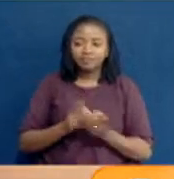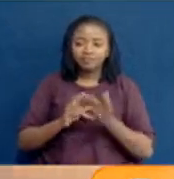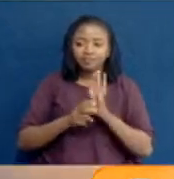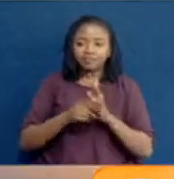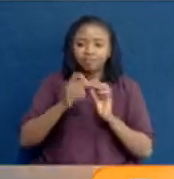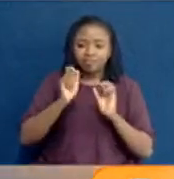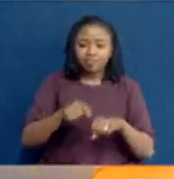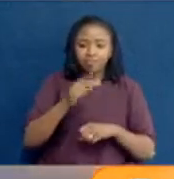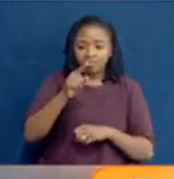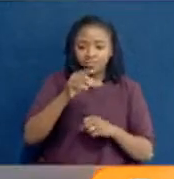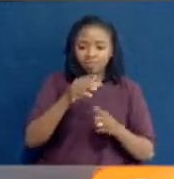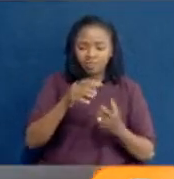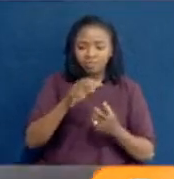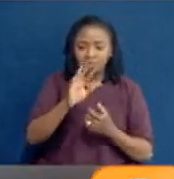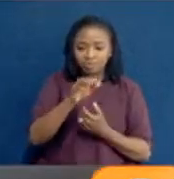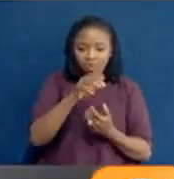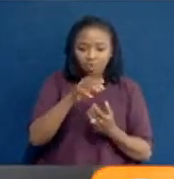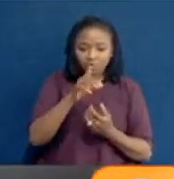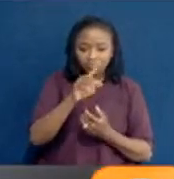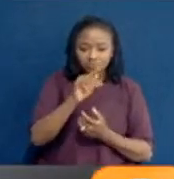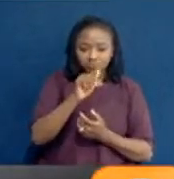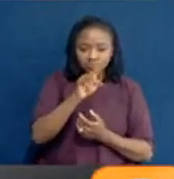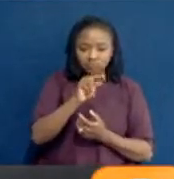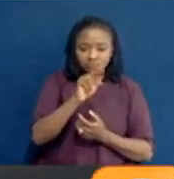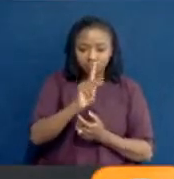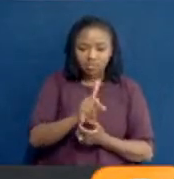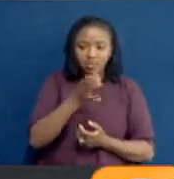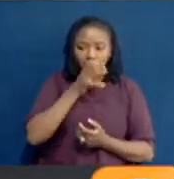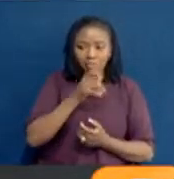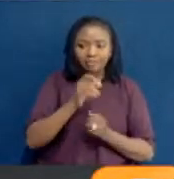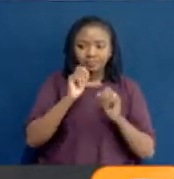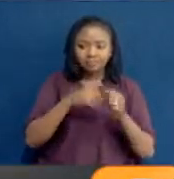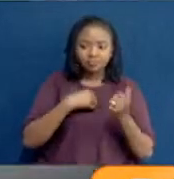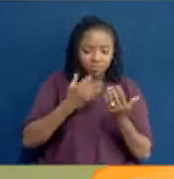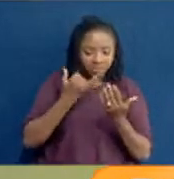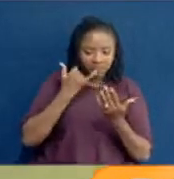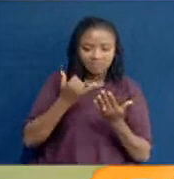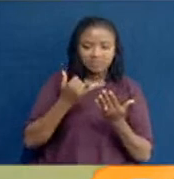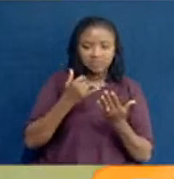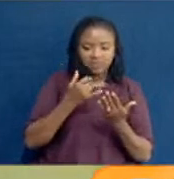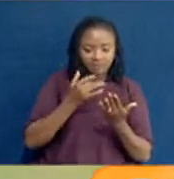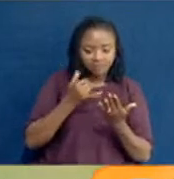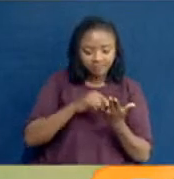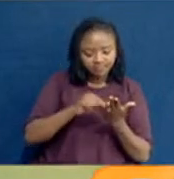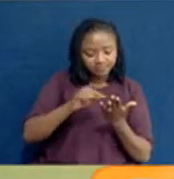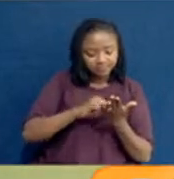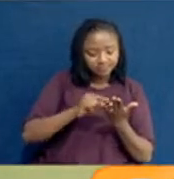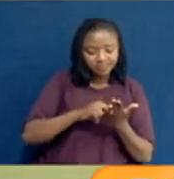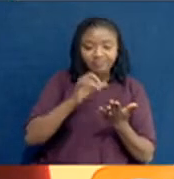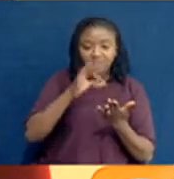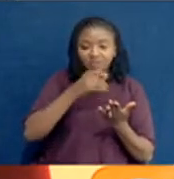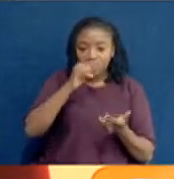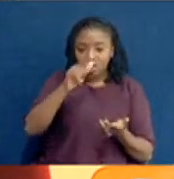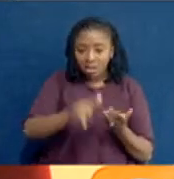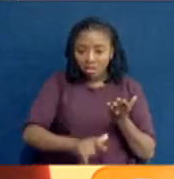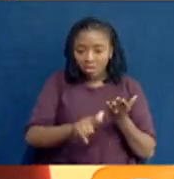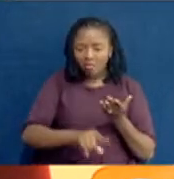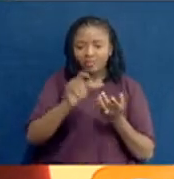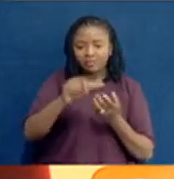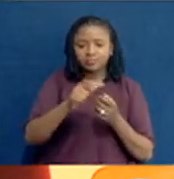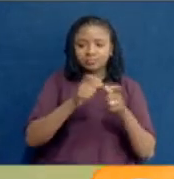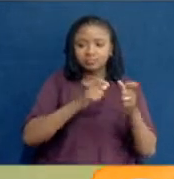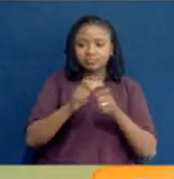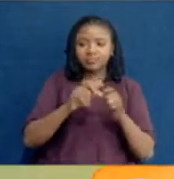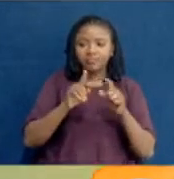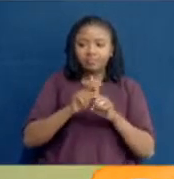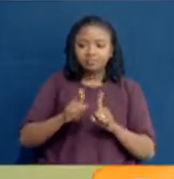either in your tank or reservoir, be able to see how much water you have on your mobile phone, get a notification when the water is running low. Or in another